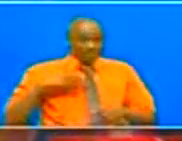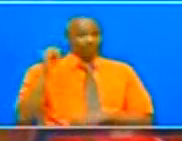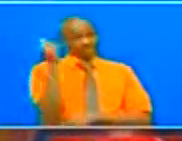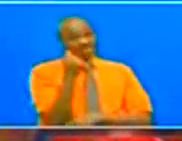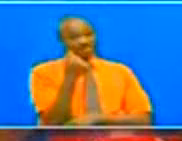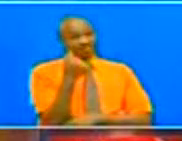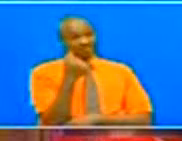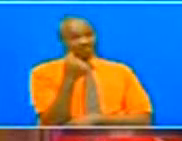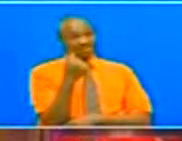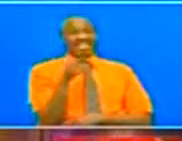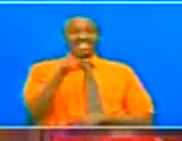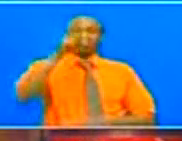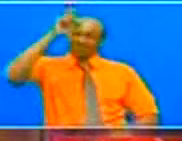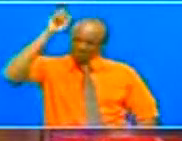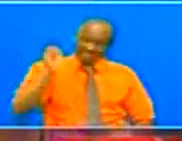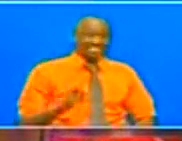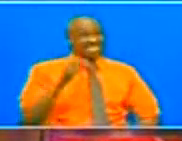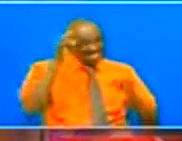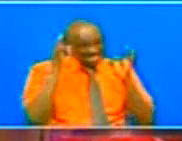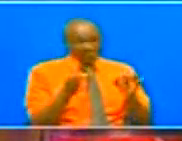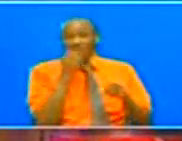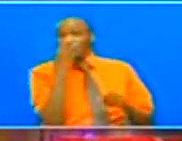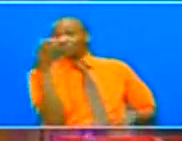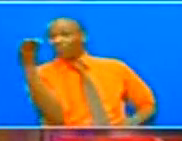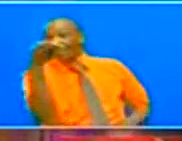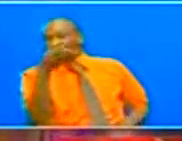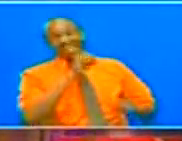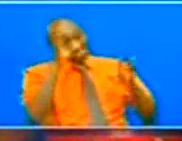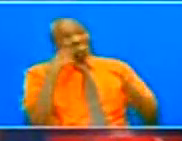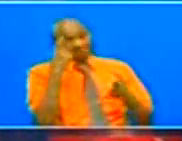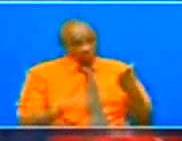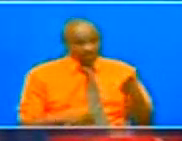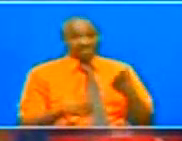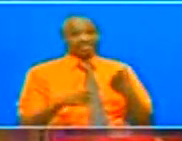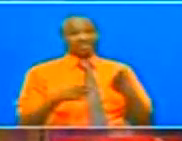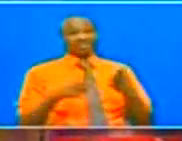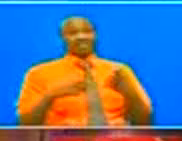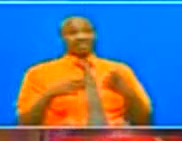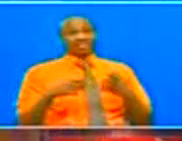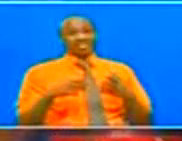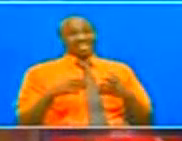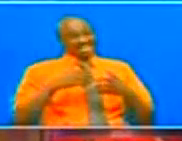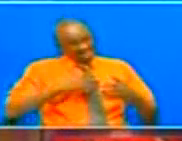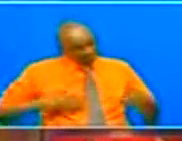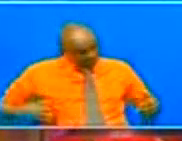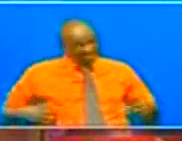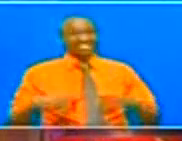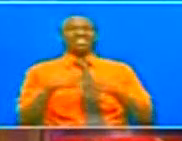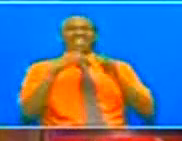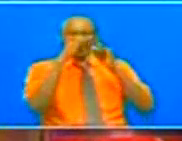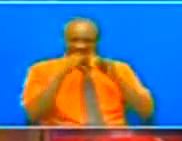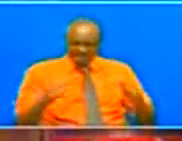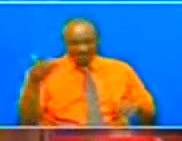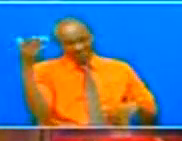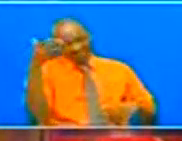Kenya. He must, if intelligence have confirmed that the refugee camp in the Dadaab are safe